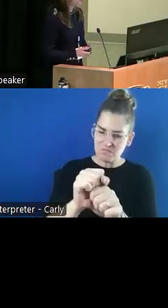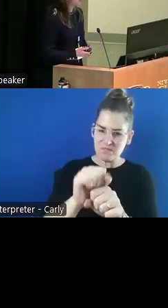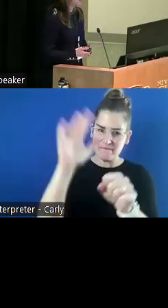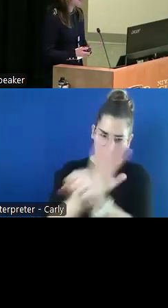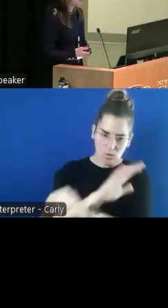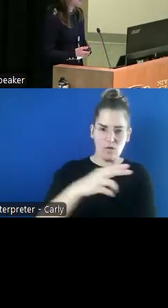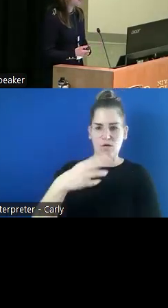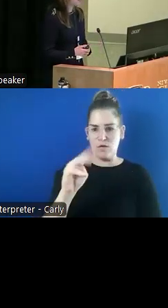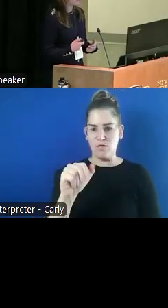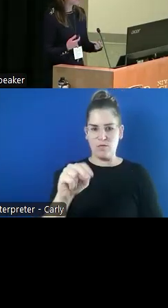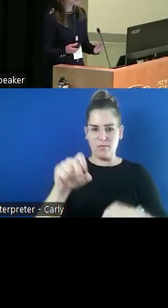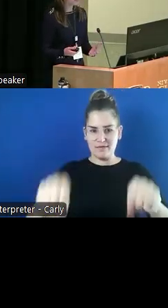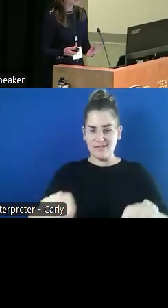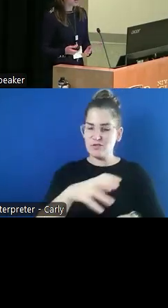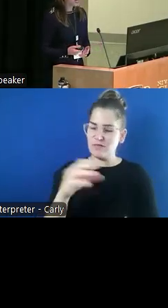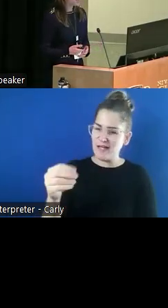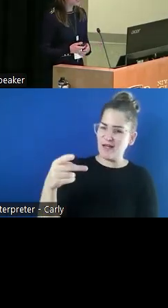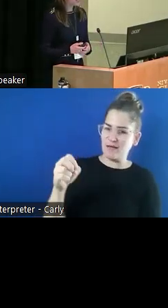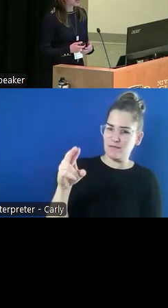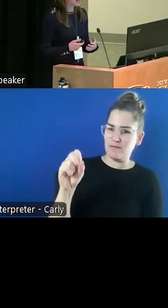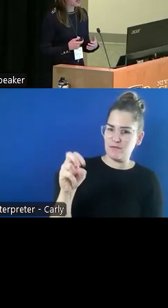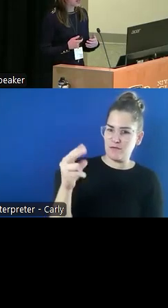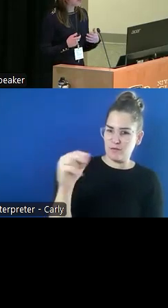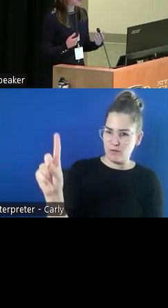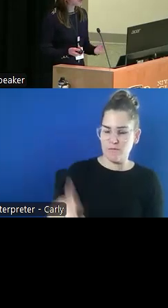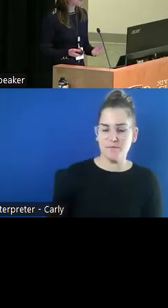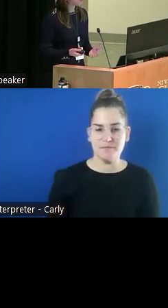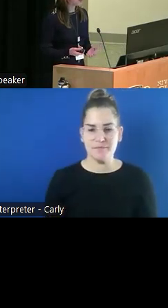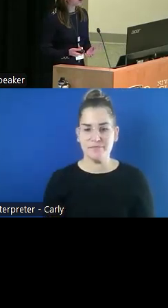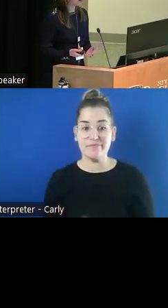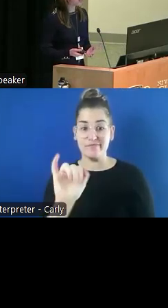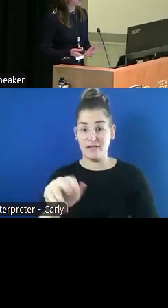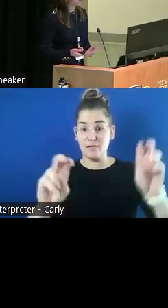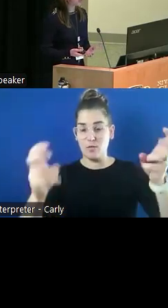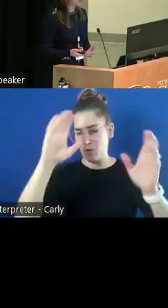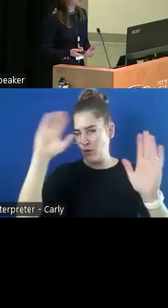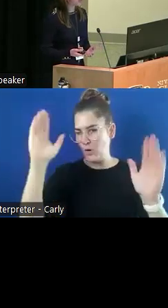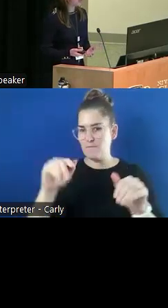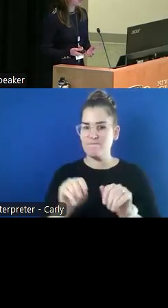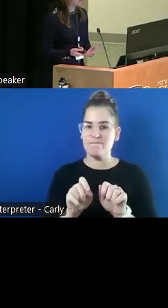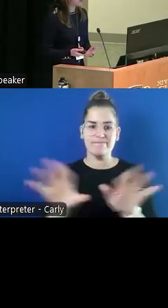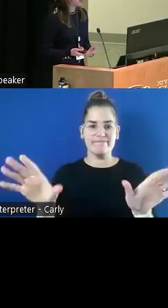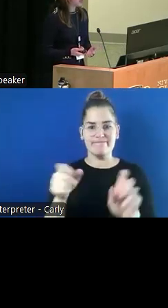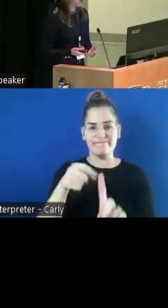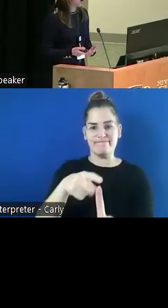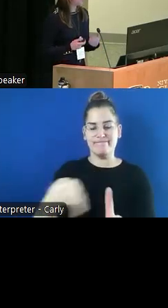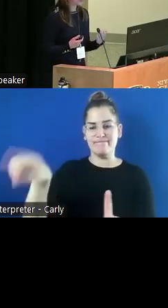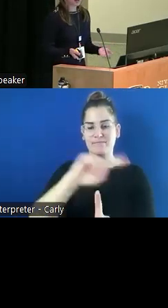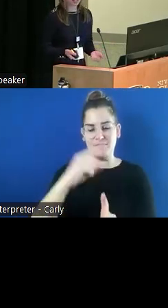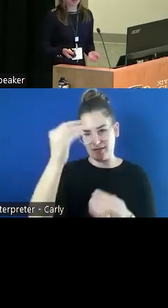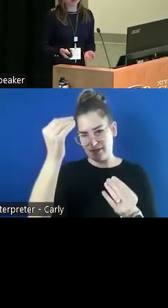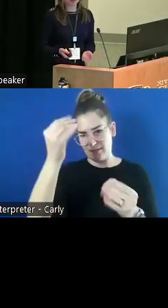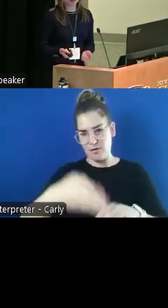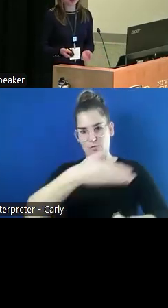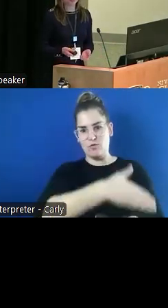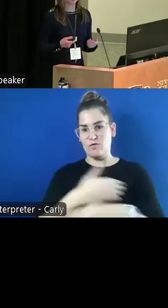your interventions. Think about how we can improve our current interventions to